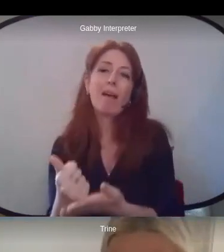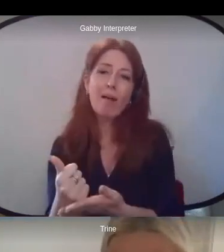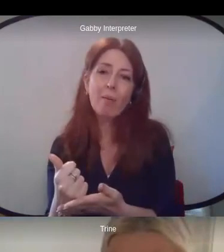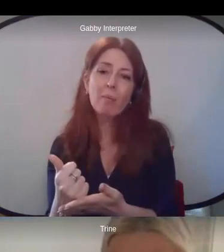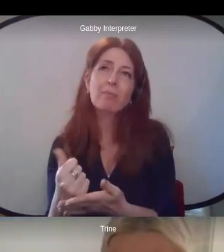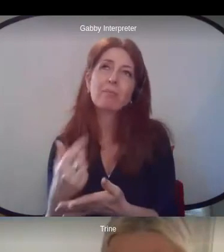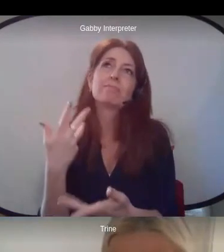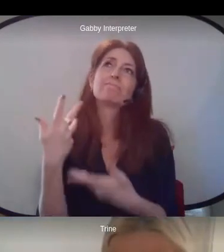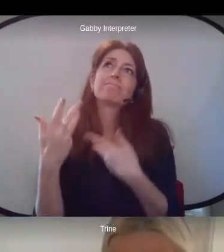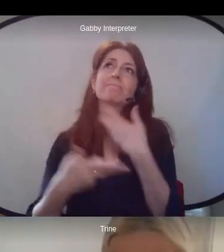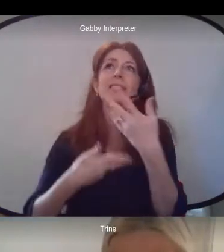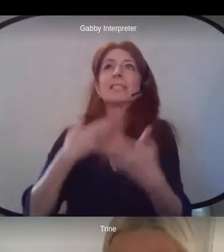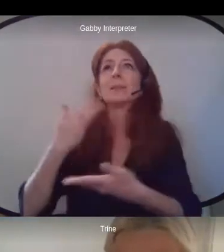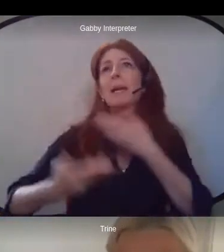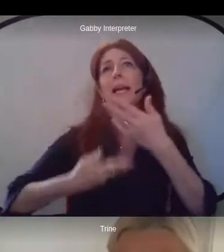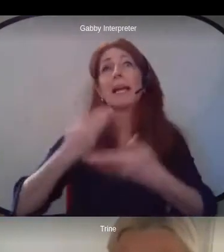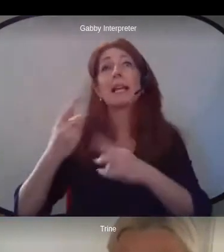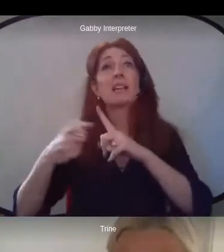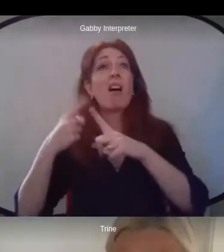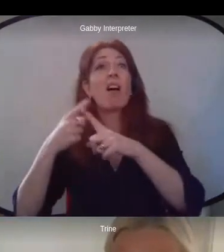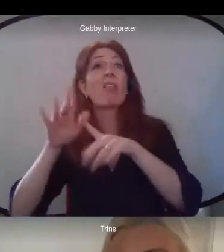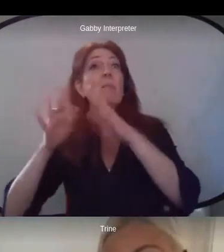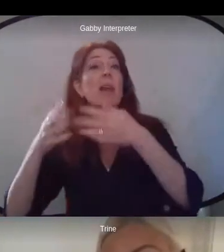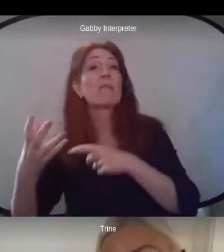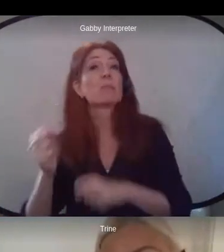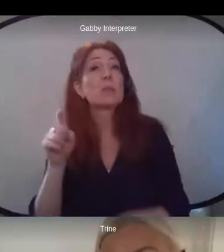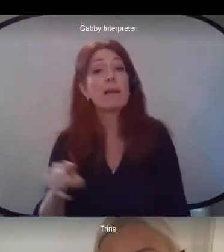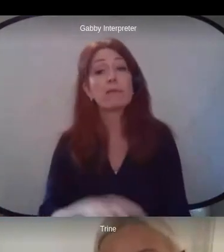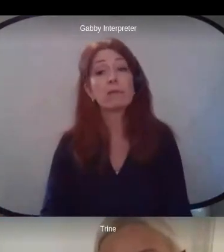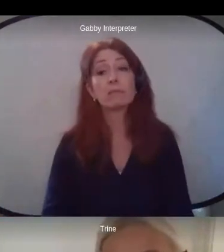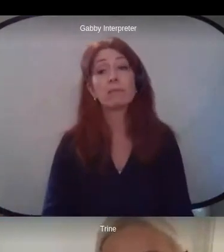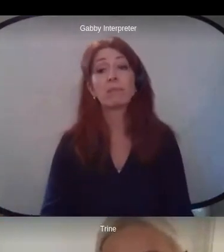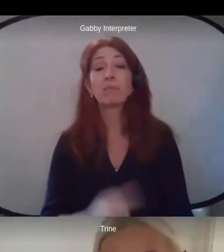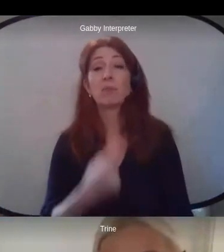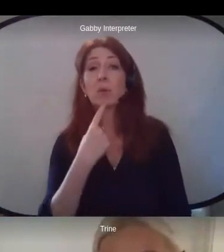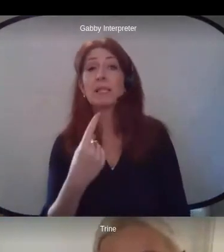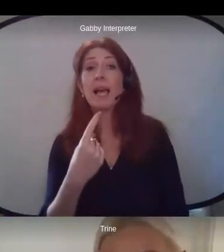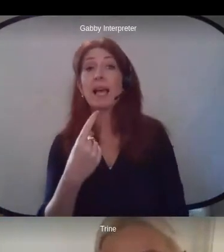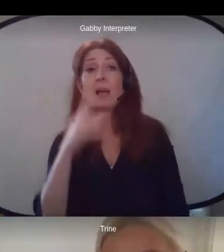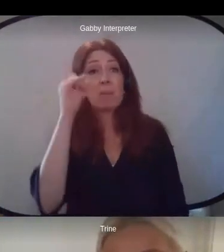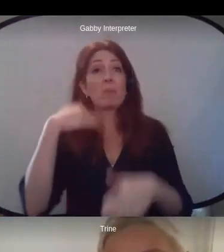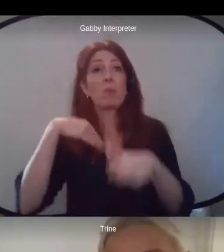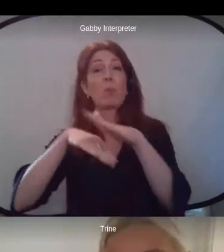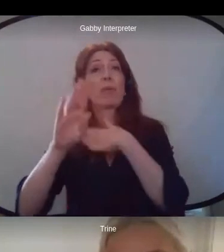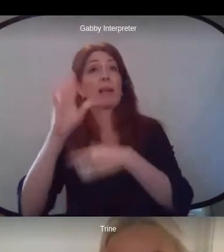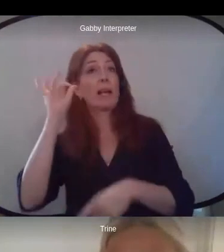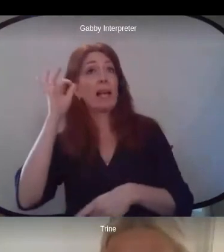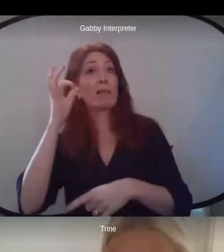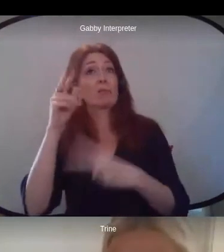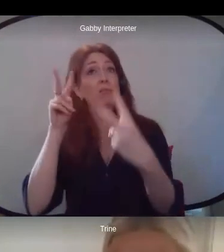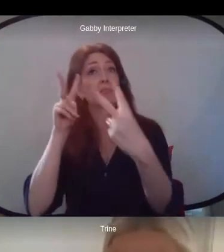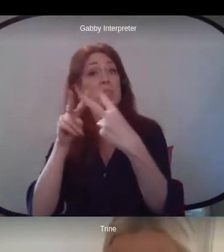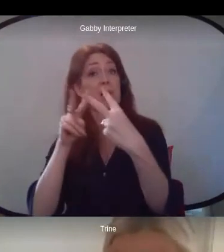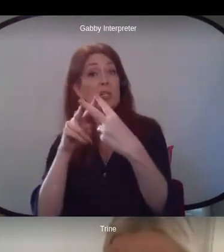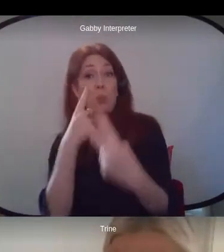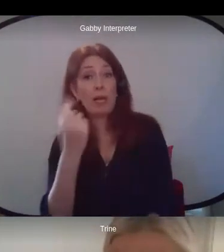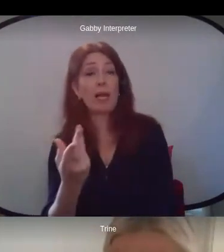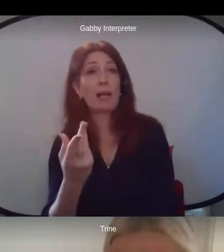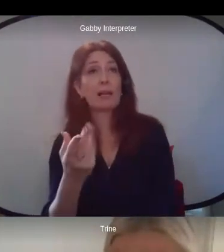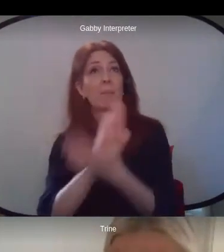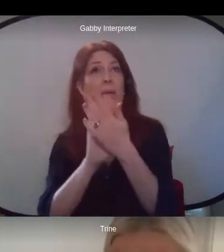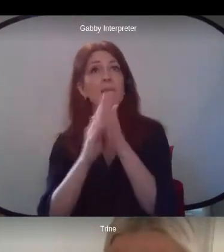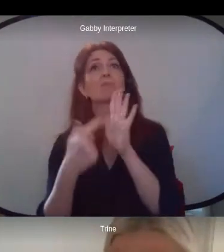other sort of platforms out there, or if it's just, well, we've got people within the council that we can put you in touch with that can sort of give you some